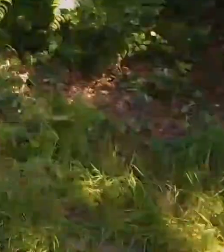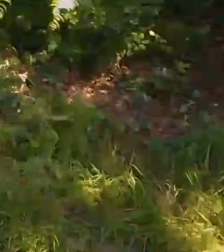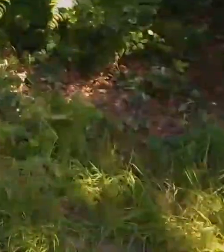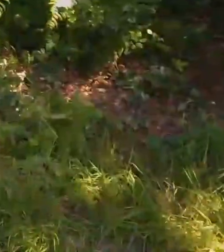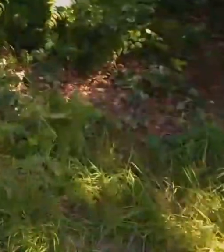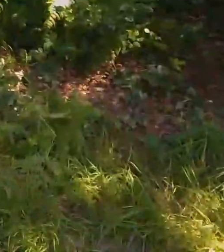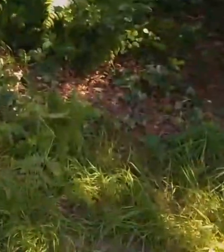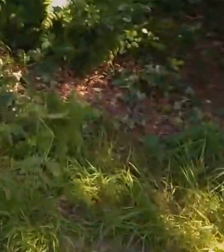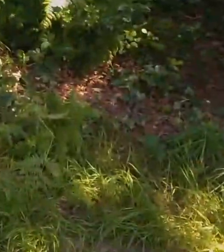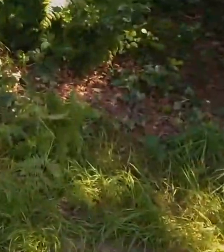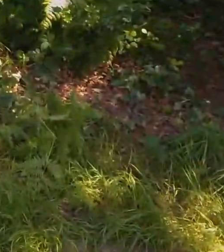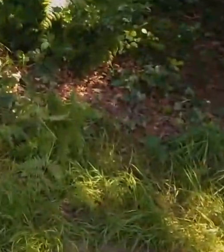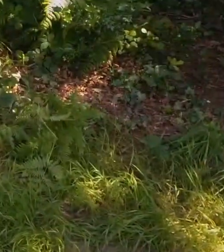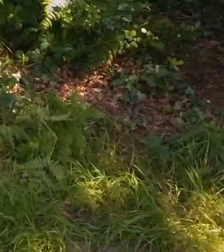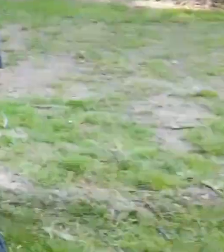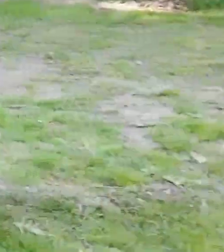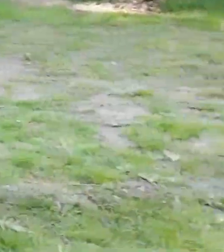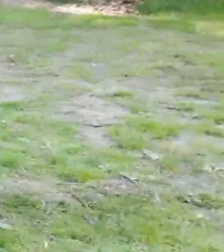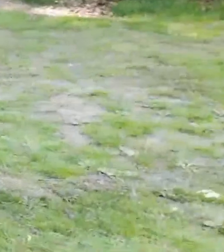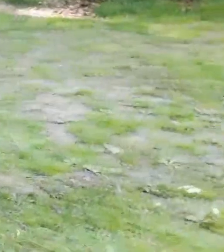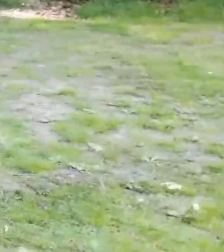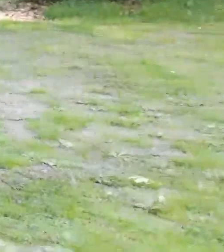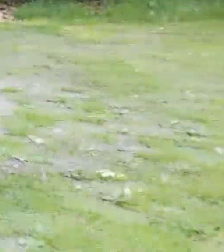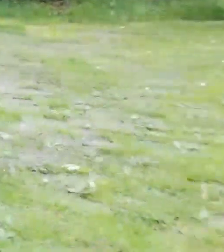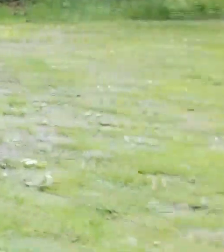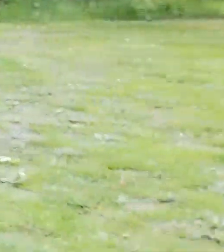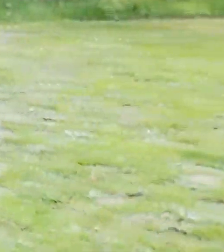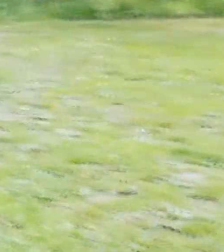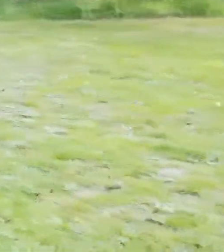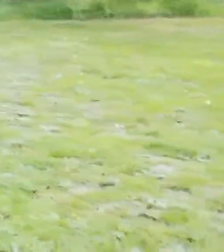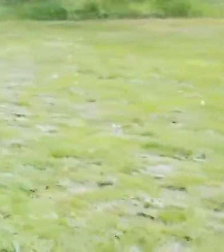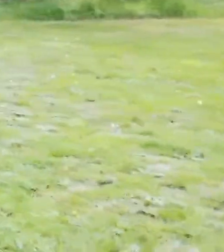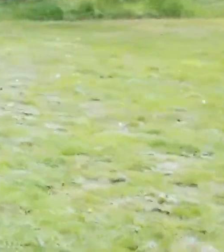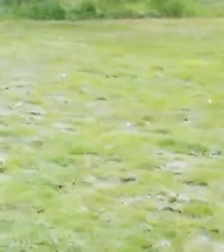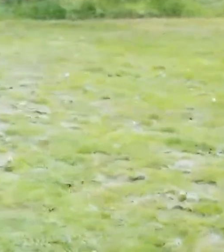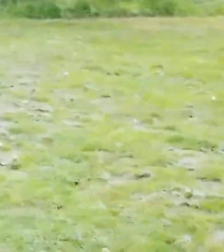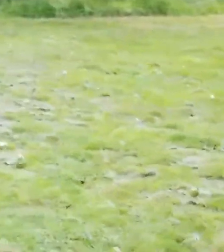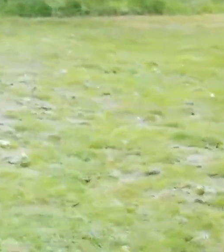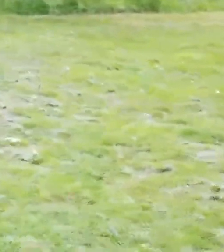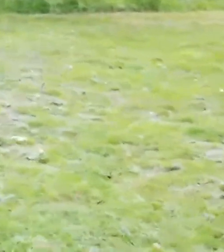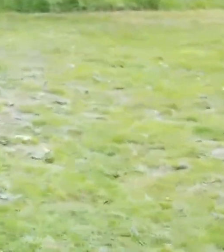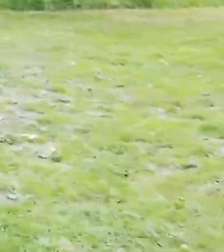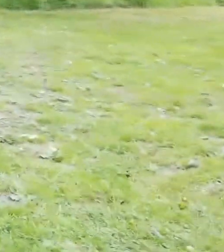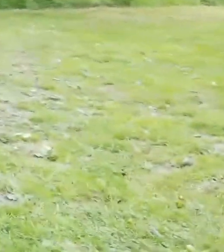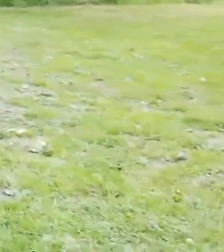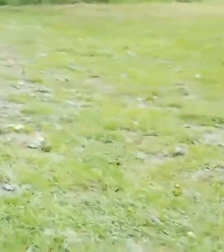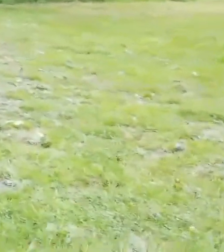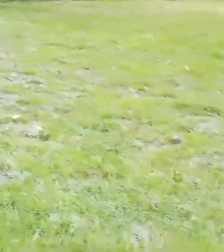work. So yeah, and it was really nice for Sina to have a positive result at the end of that 40 minutes.